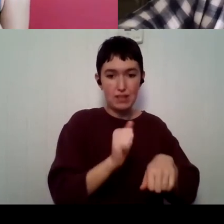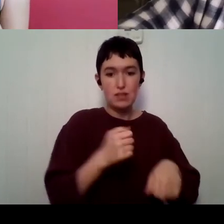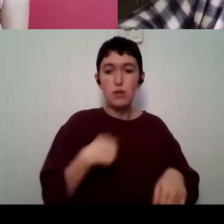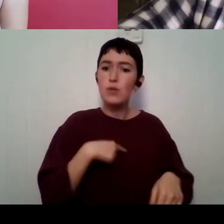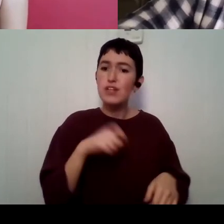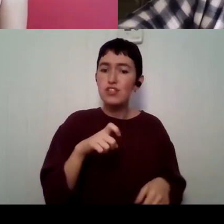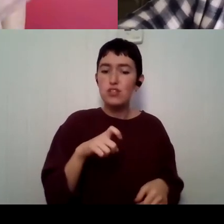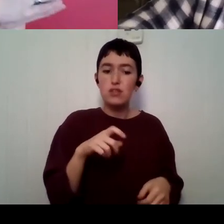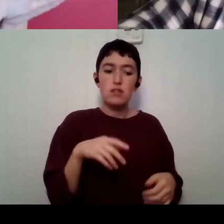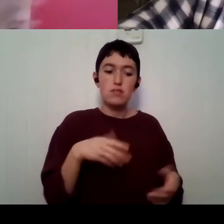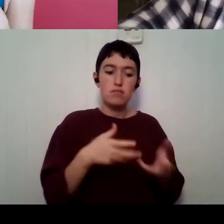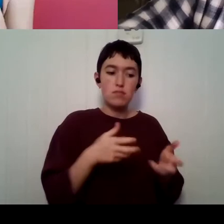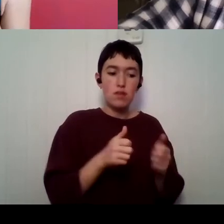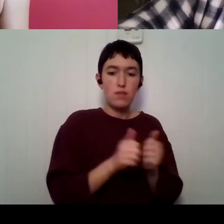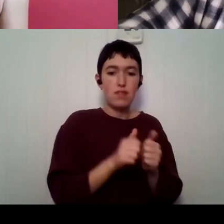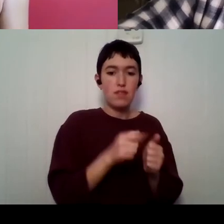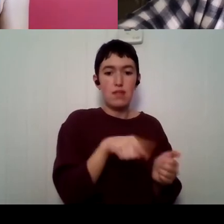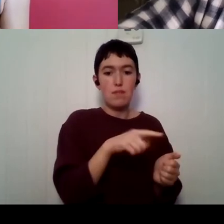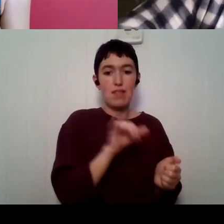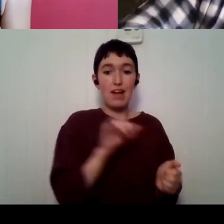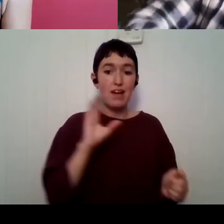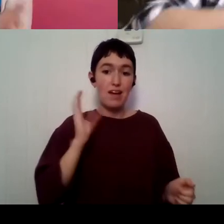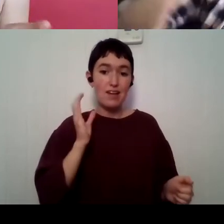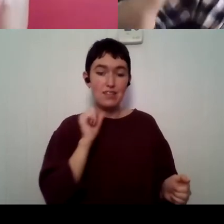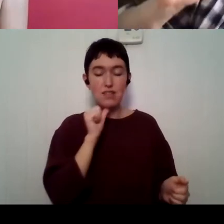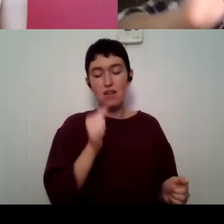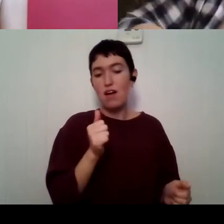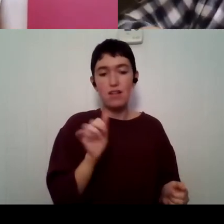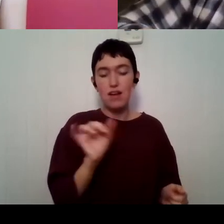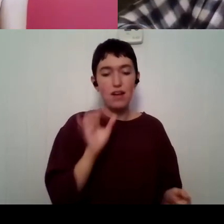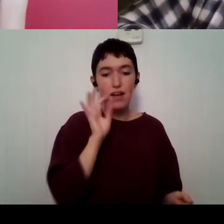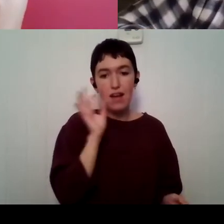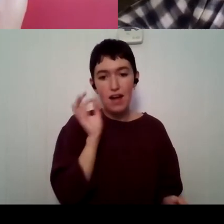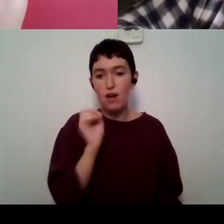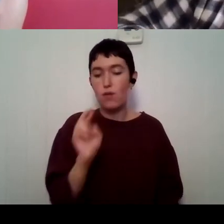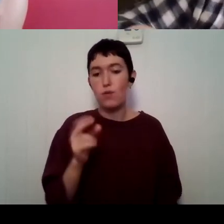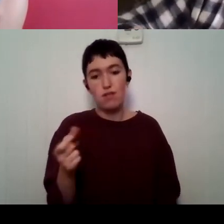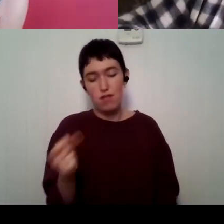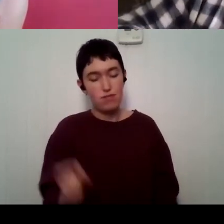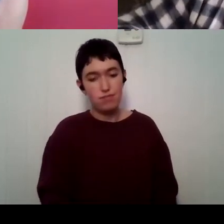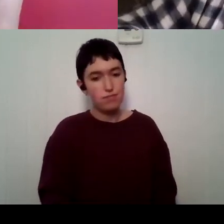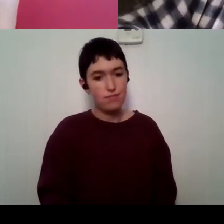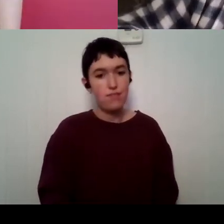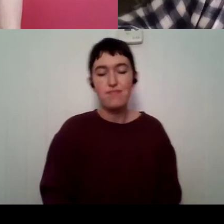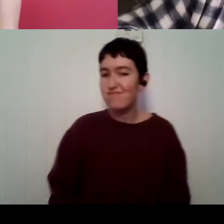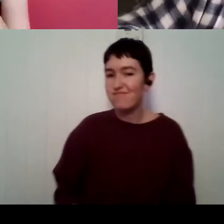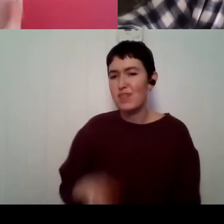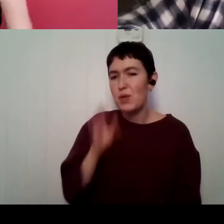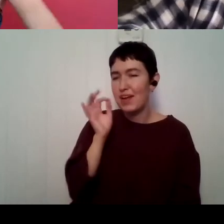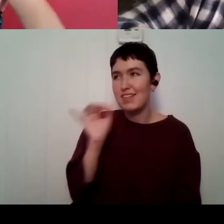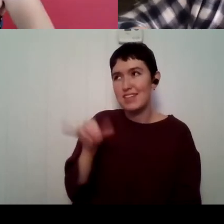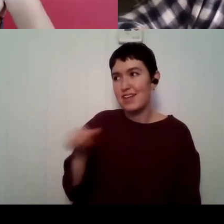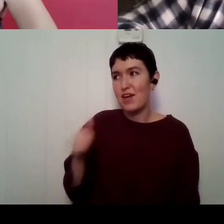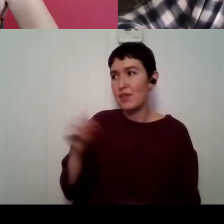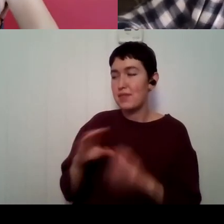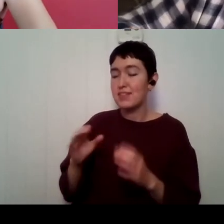rather than as our cat or our dog. Right. Cool. All right. You still have cat or dog. Yeah, well, cats, that's a whole other conversation.